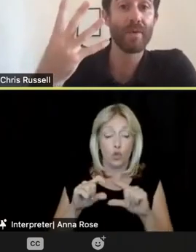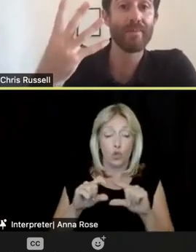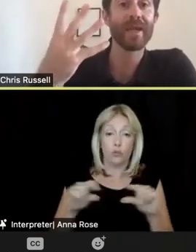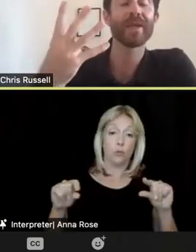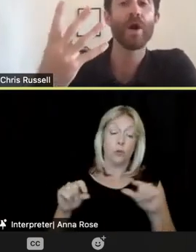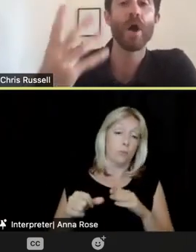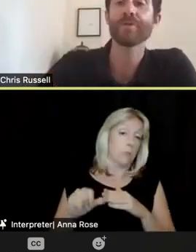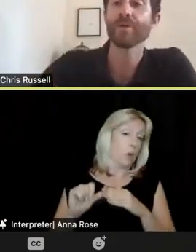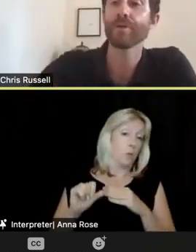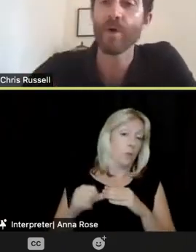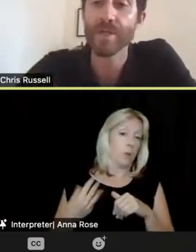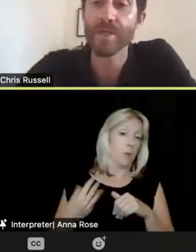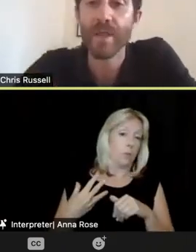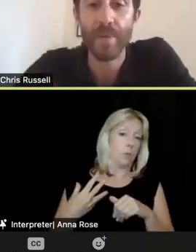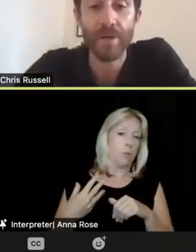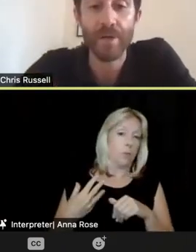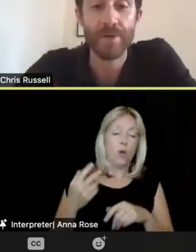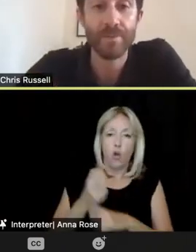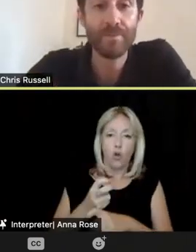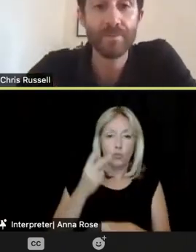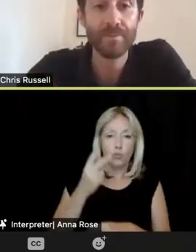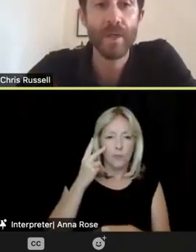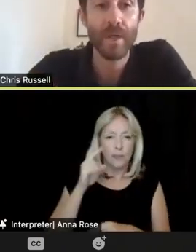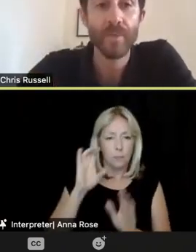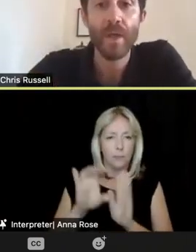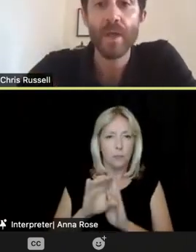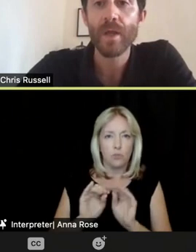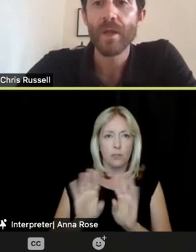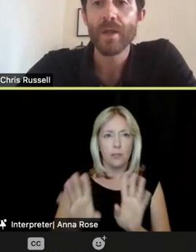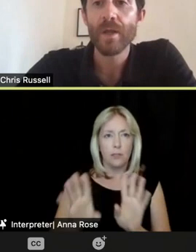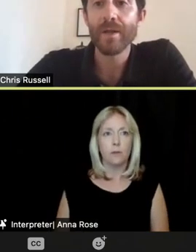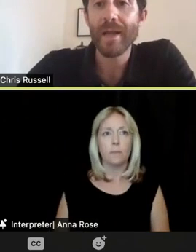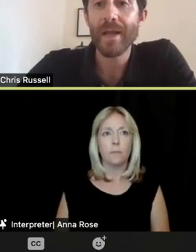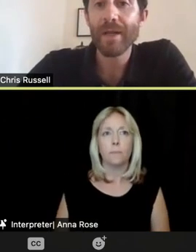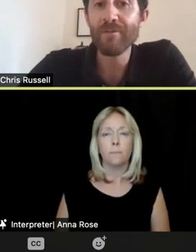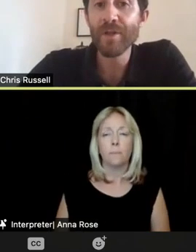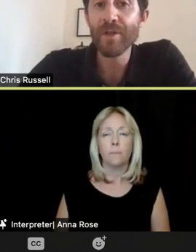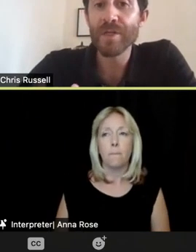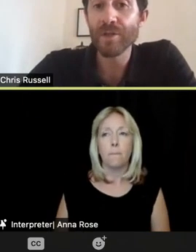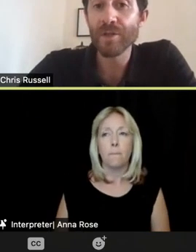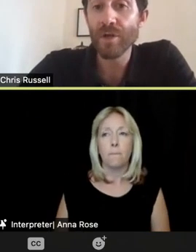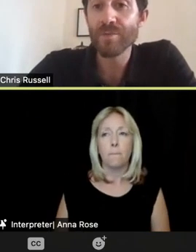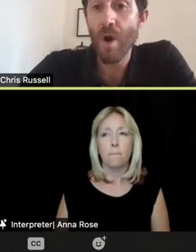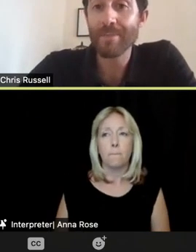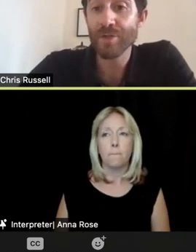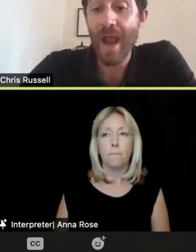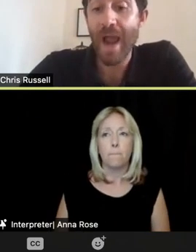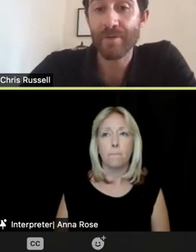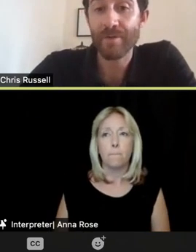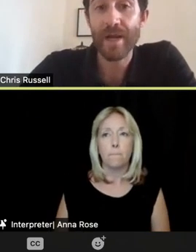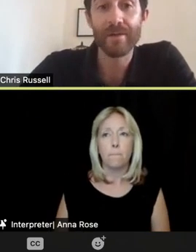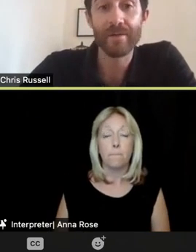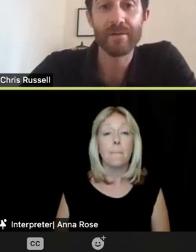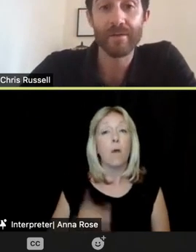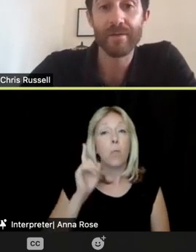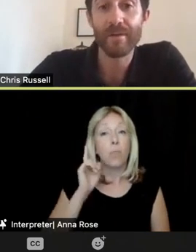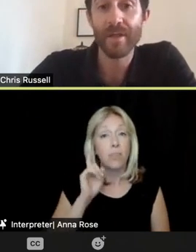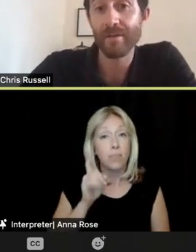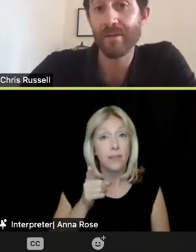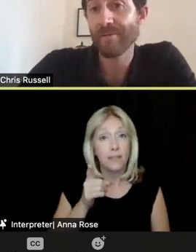out and making it hard to focus on the pictures. Okay. Now, even though this looks more abstract, right,